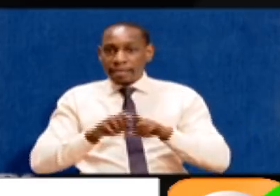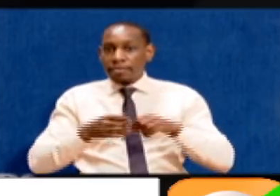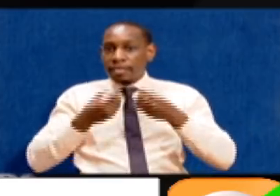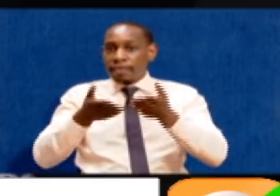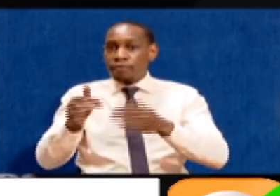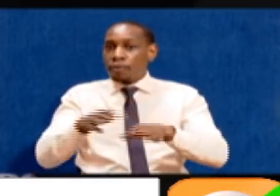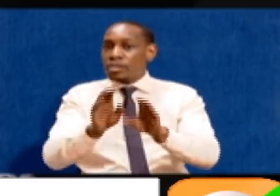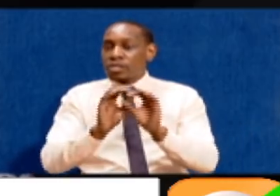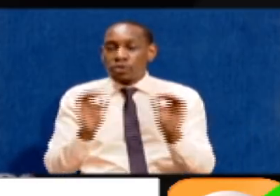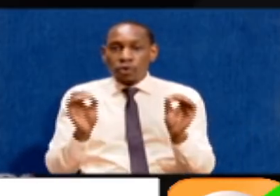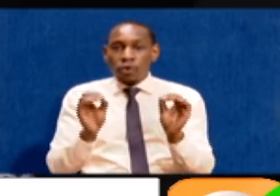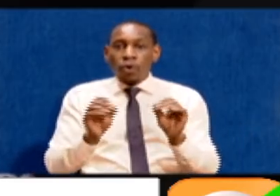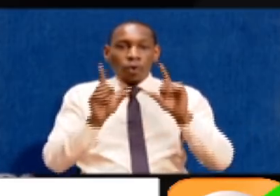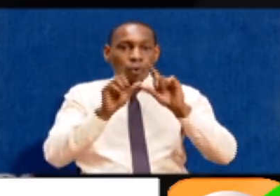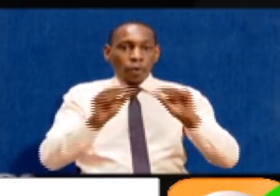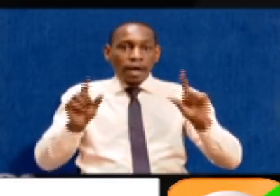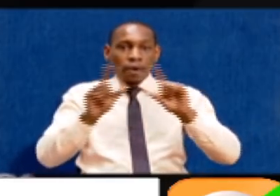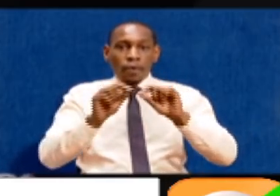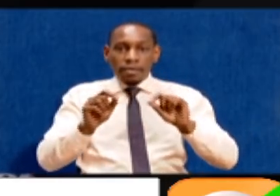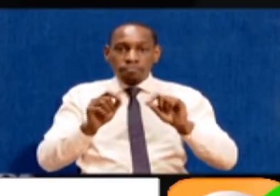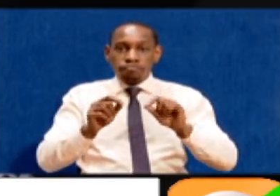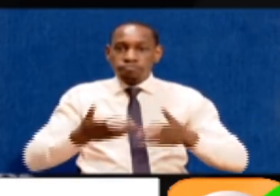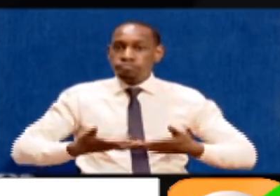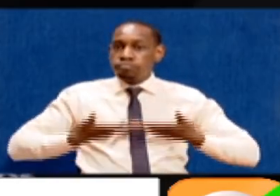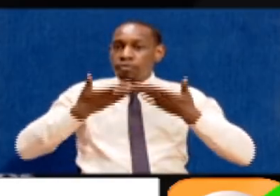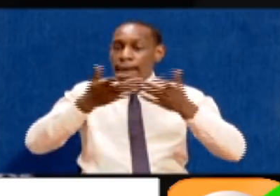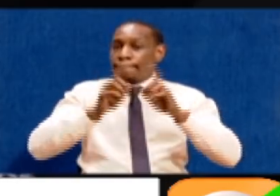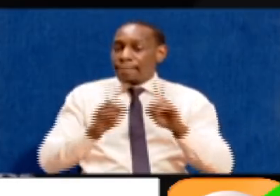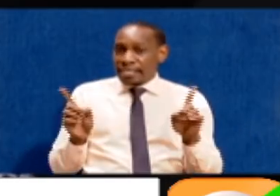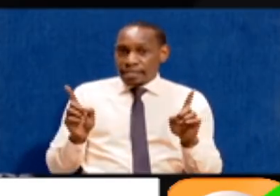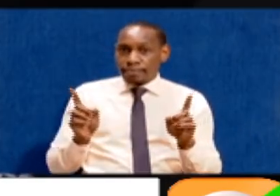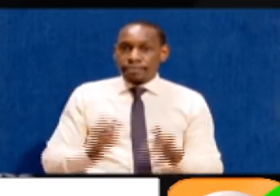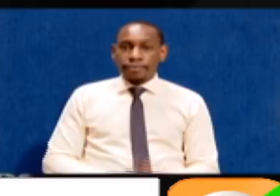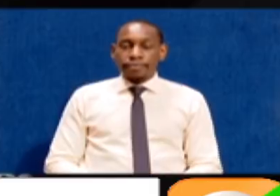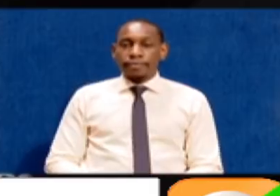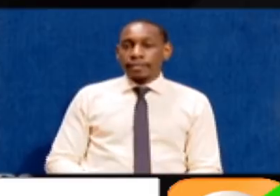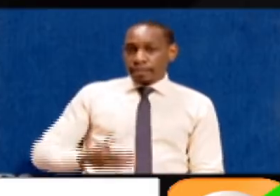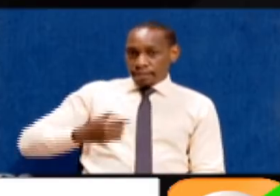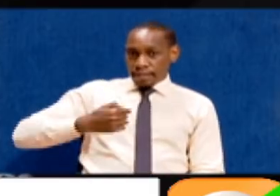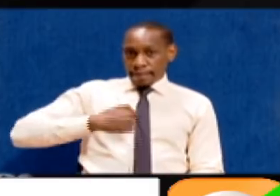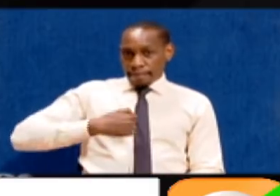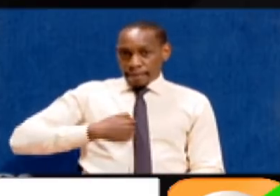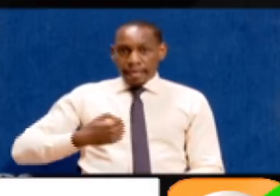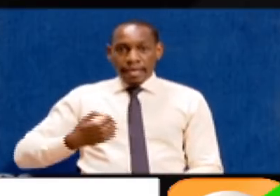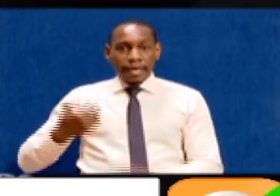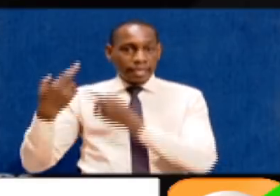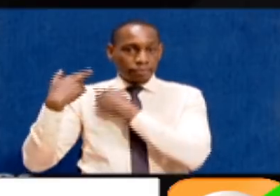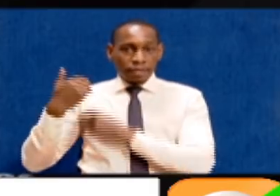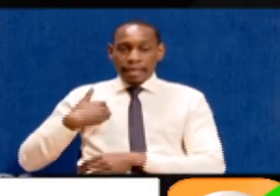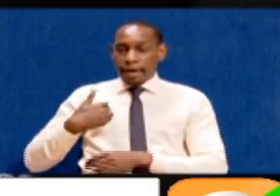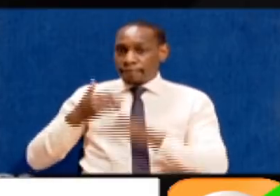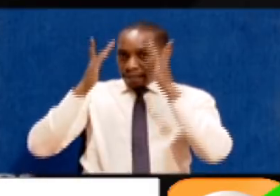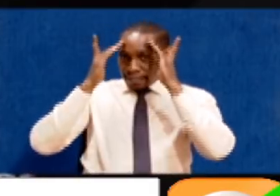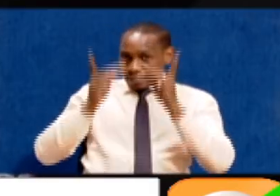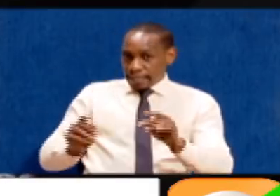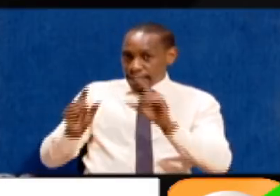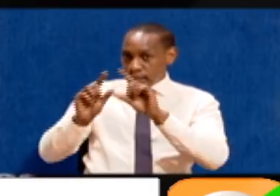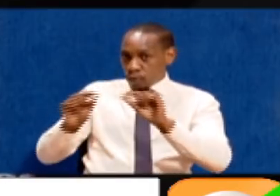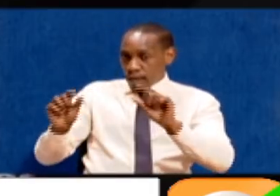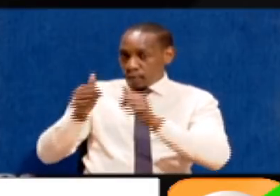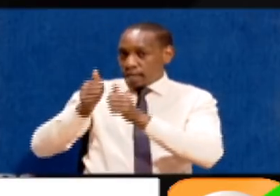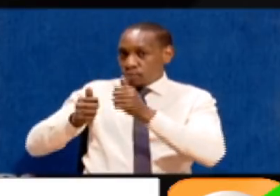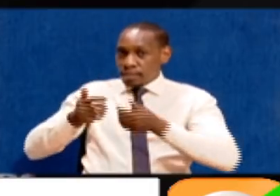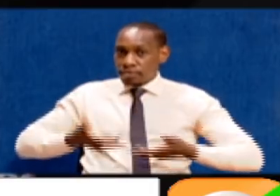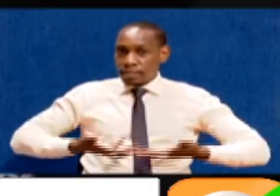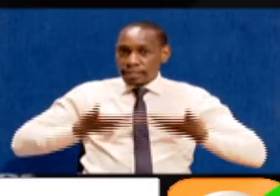don't give them opportunity to say something. But I have the responsibility of determining what they can